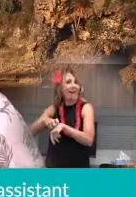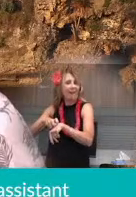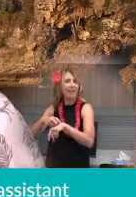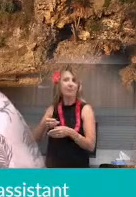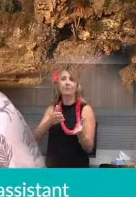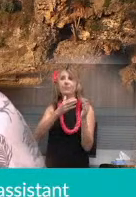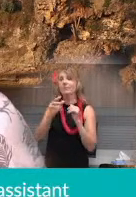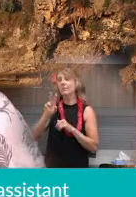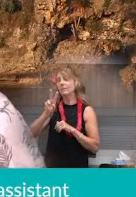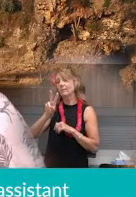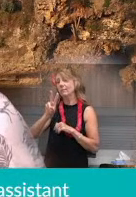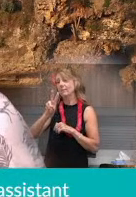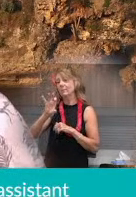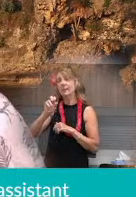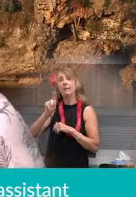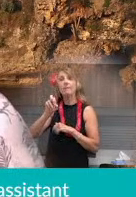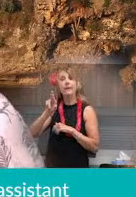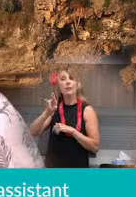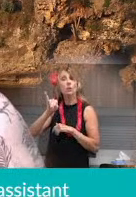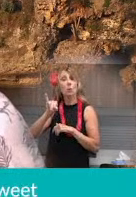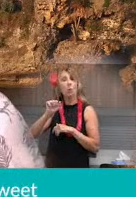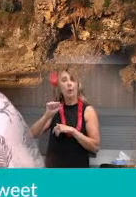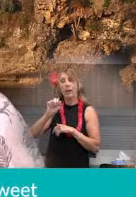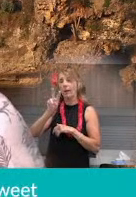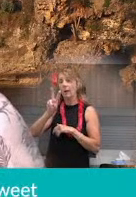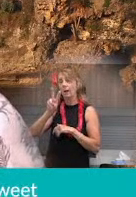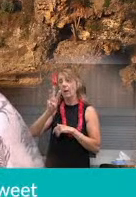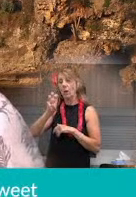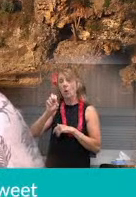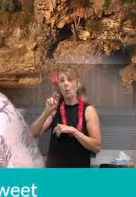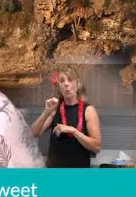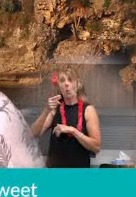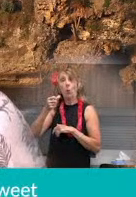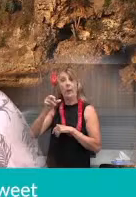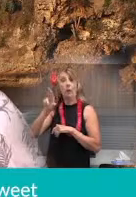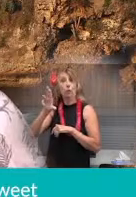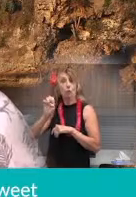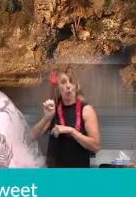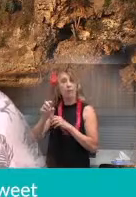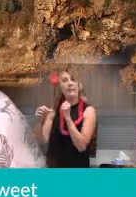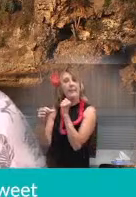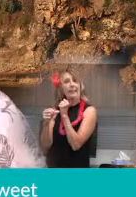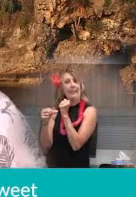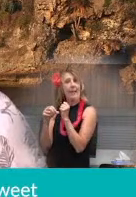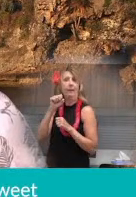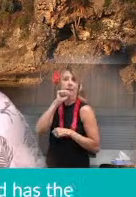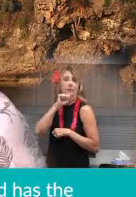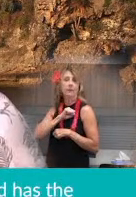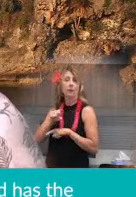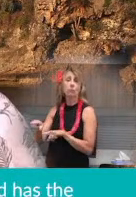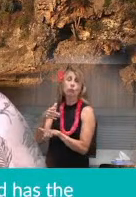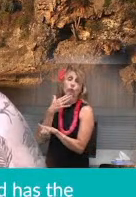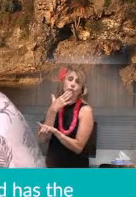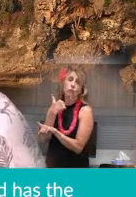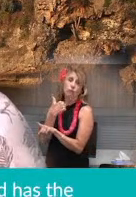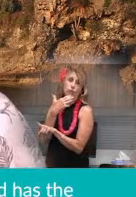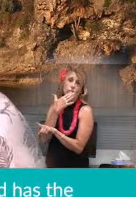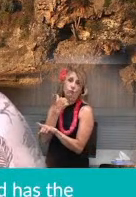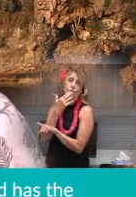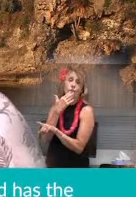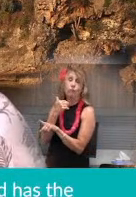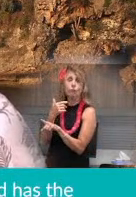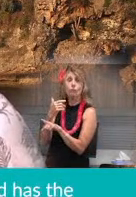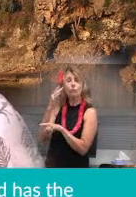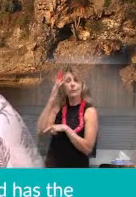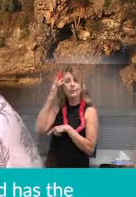Victoria Wingrove, Educational Assistant, St. Anne Sarnia. Victoria is sweet, smart,